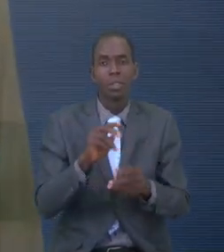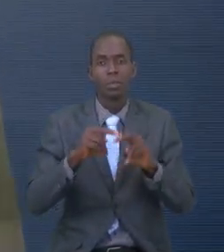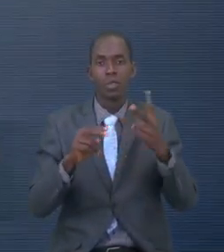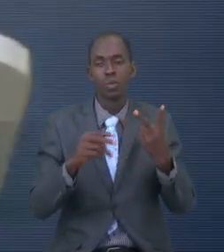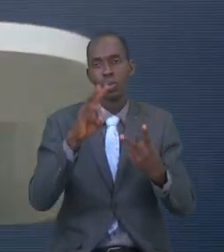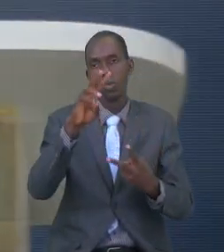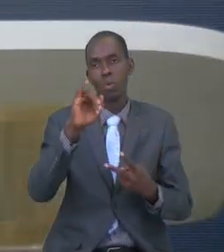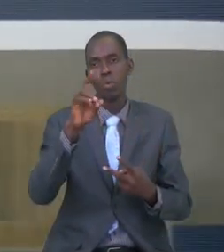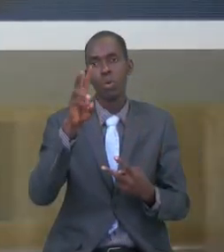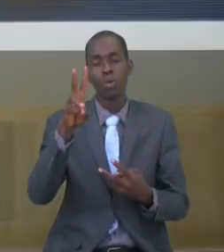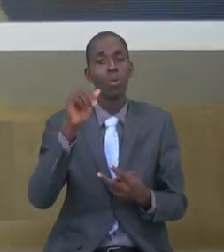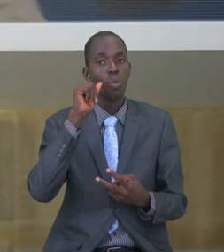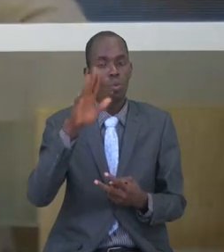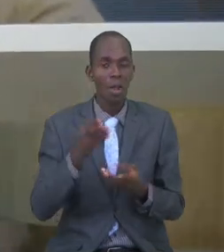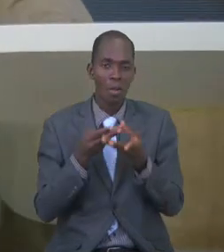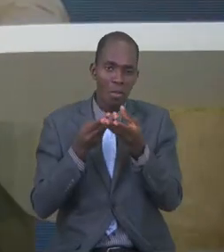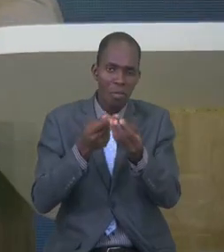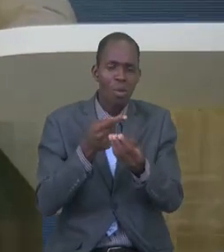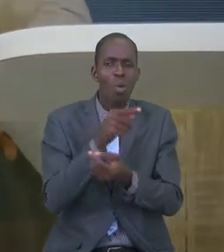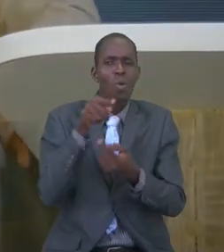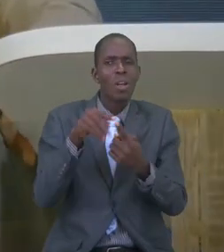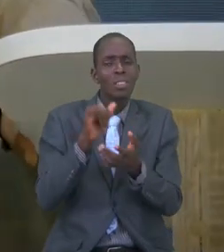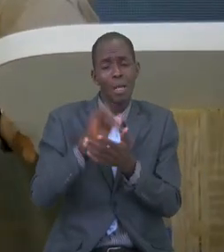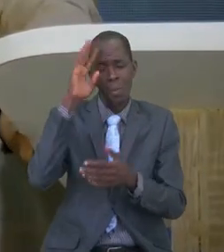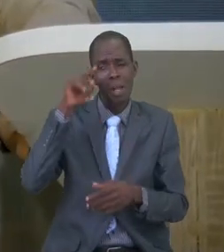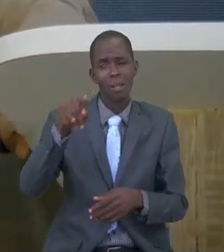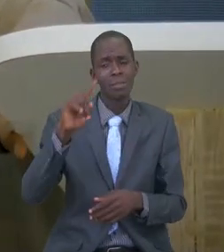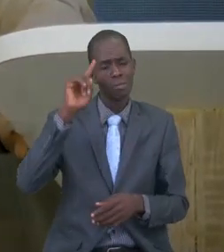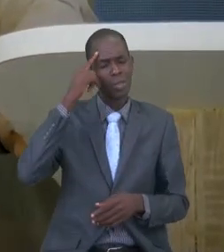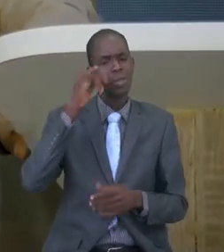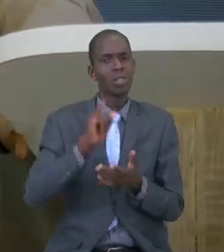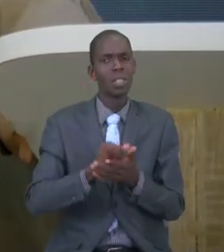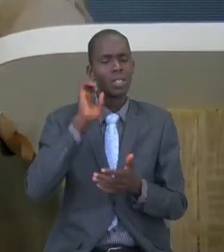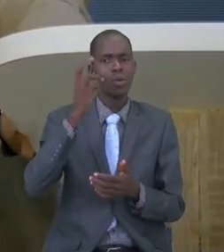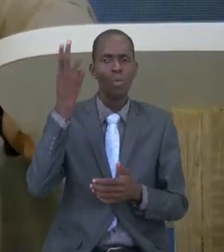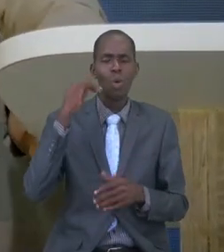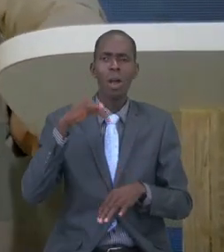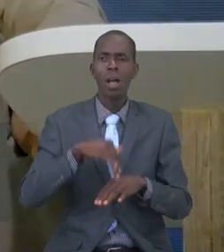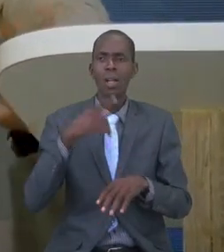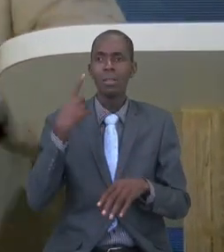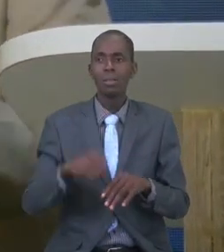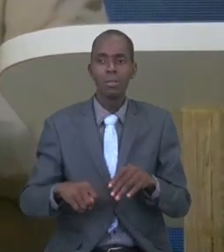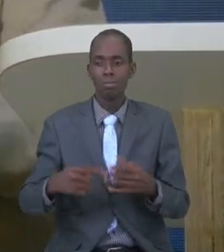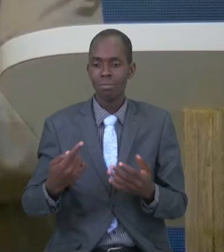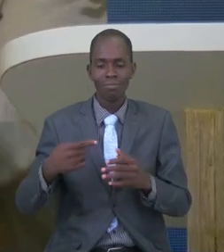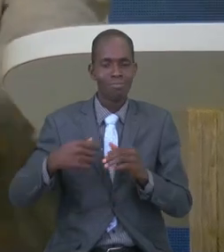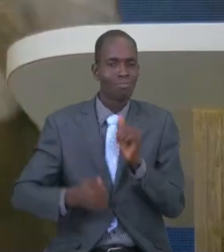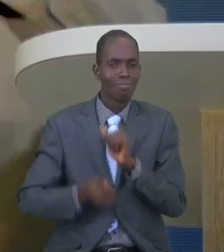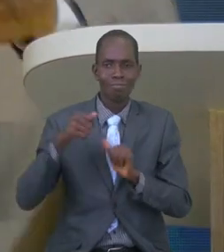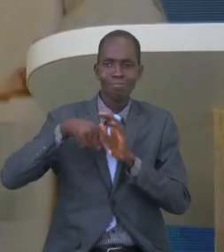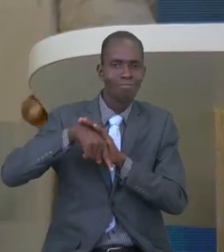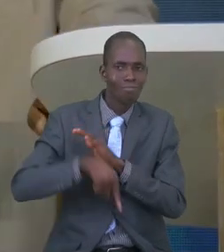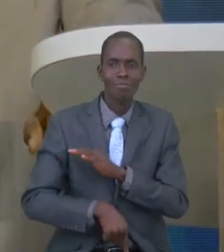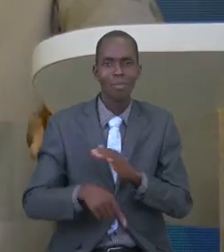he thought he was at the lowest point of his life, when he thought, I don't amount